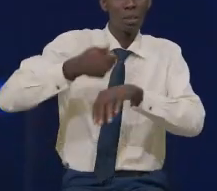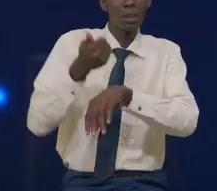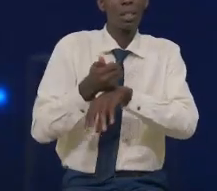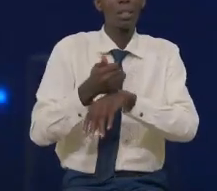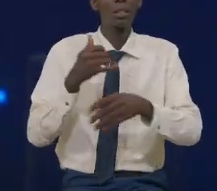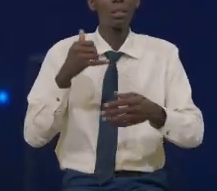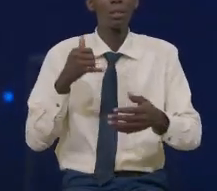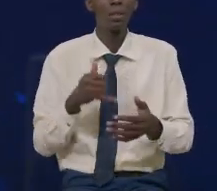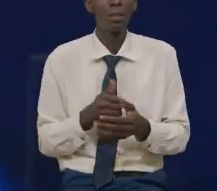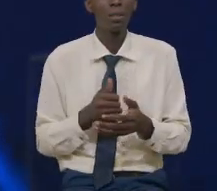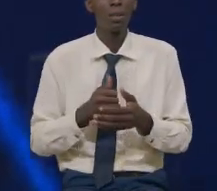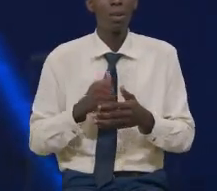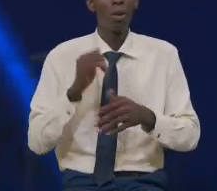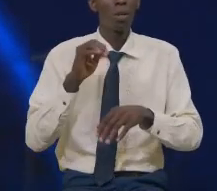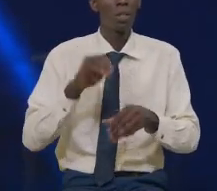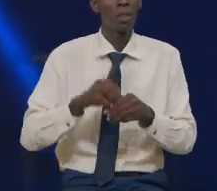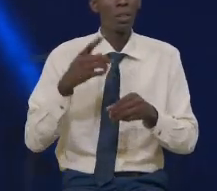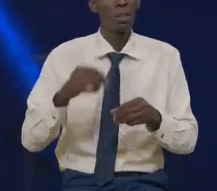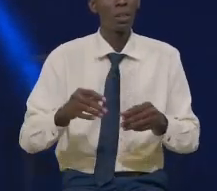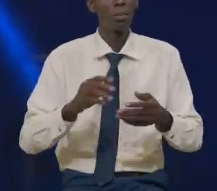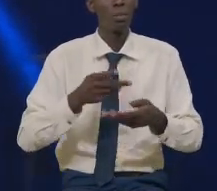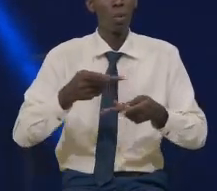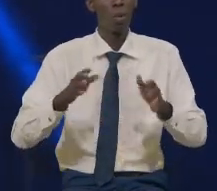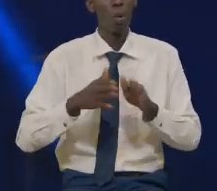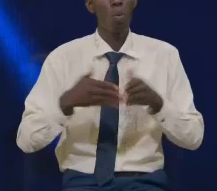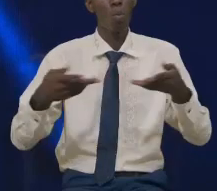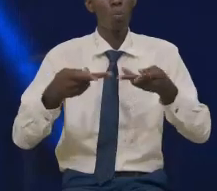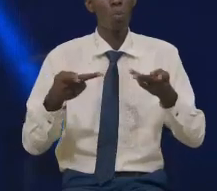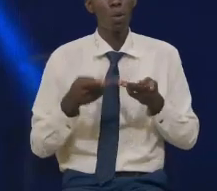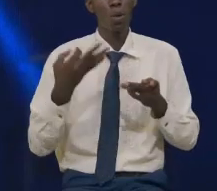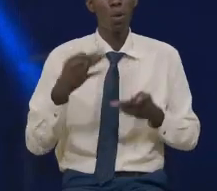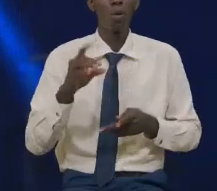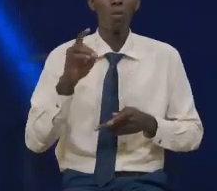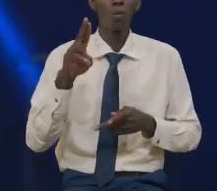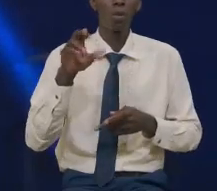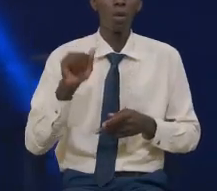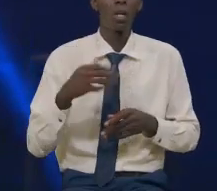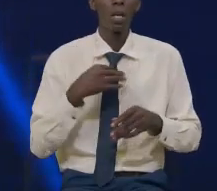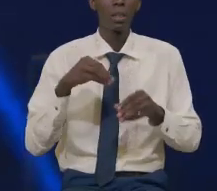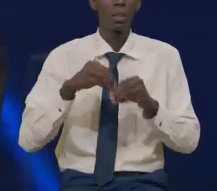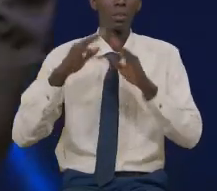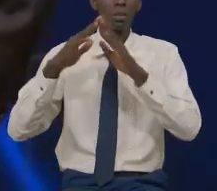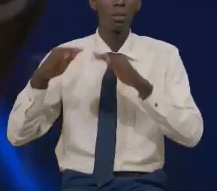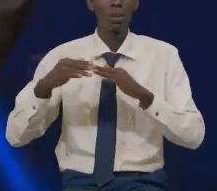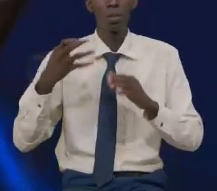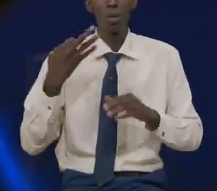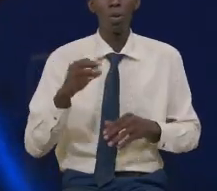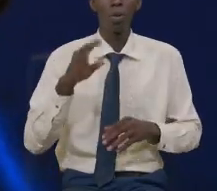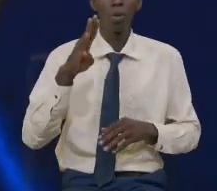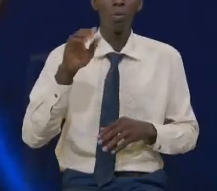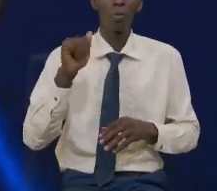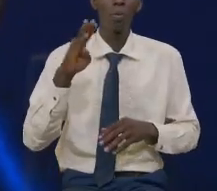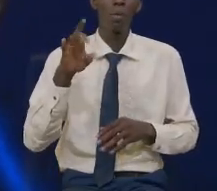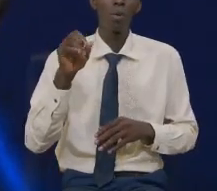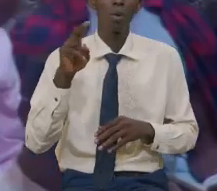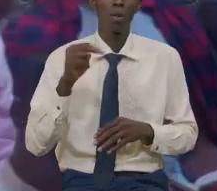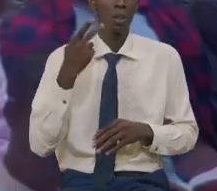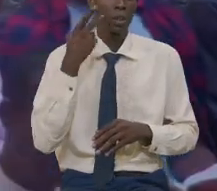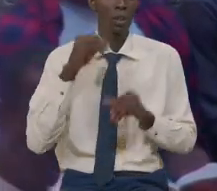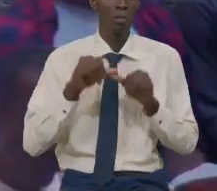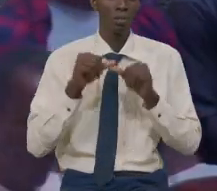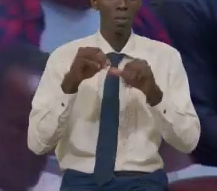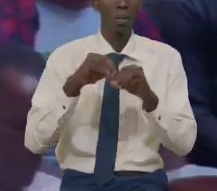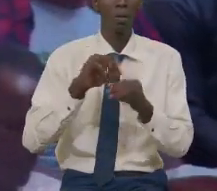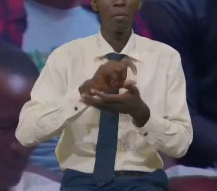Which is set up in the plain of Dura and in the province of Babylon. Look at verse 2. In verse 2